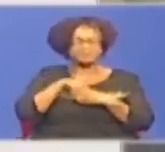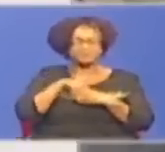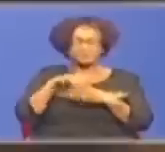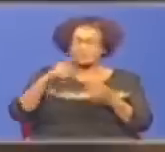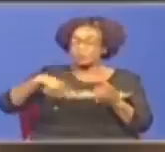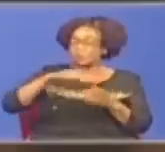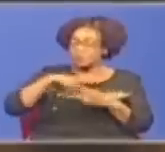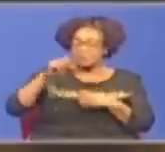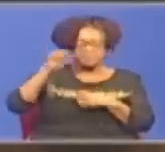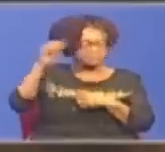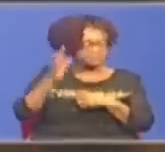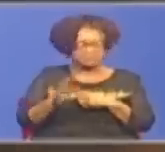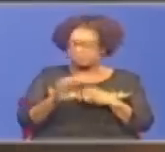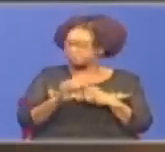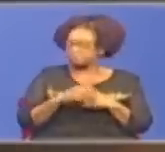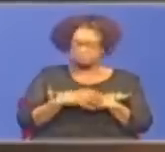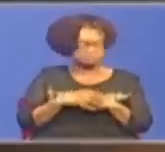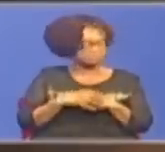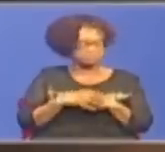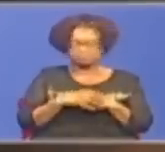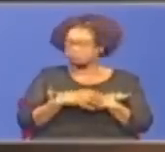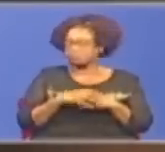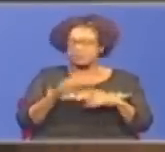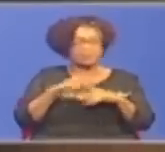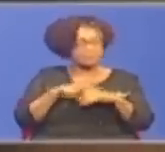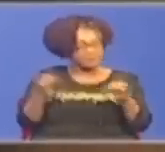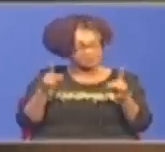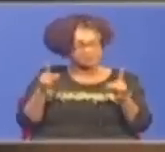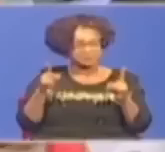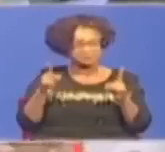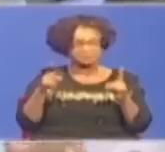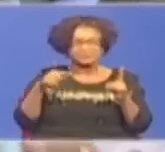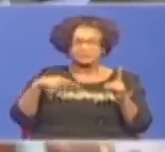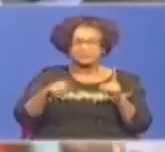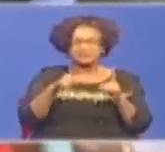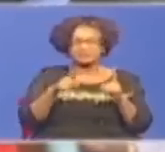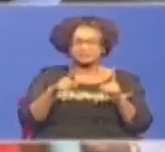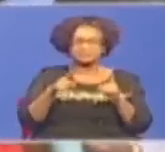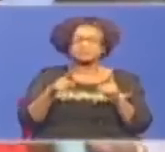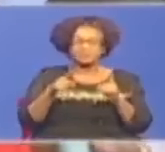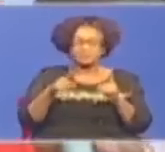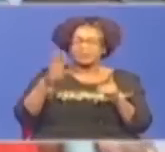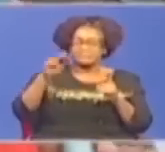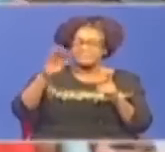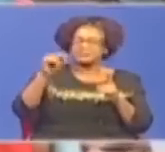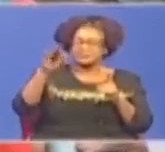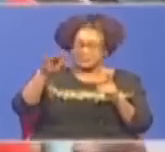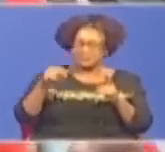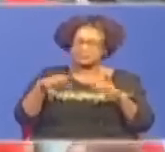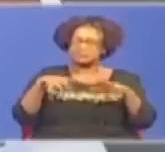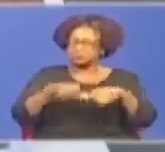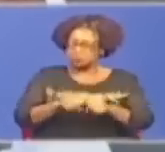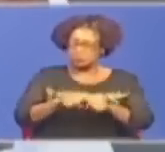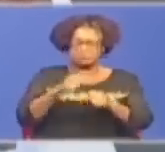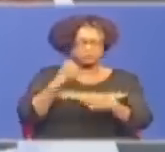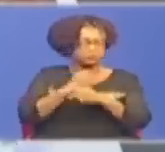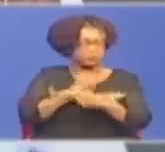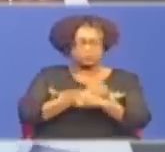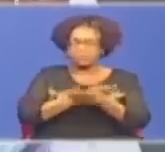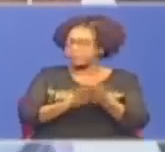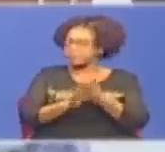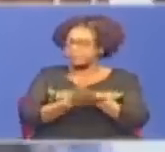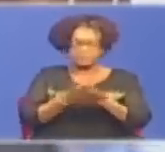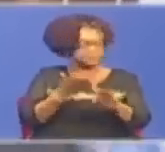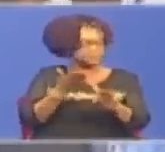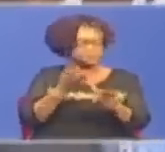wanasiasa. Nonetheless, he is eating William's lunch. Matiang'i hajachukua kazi ya mtu fulani. But even if it was to